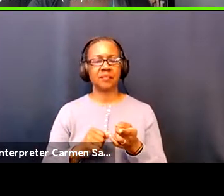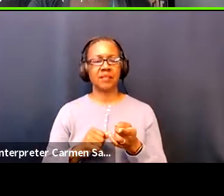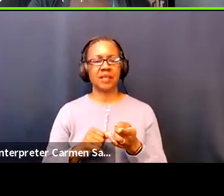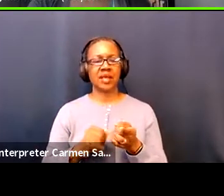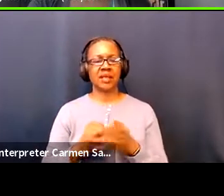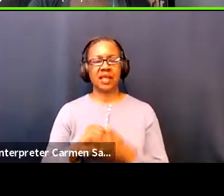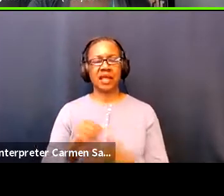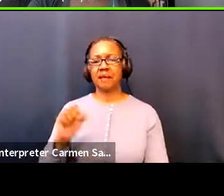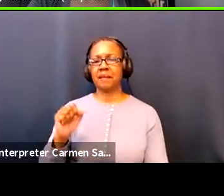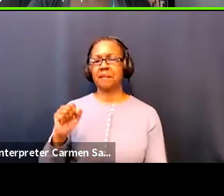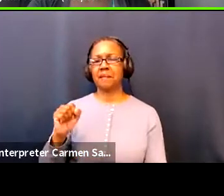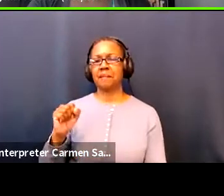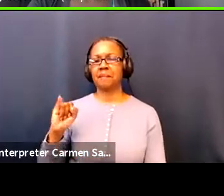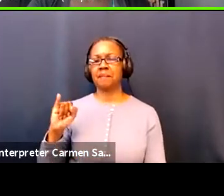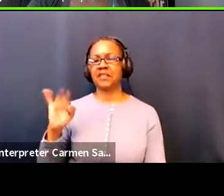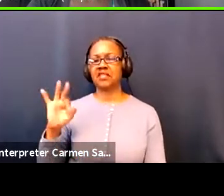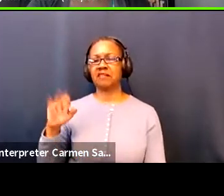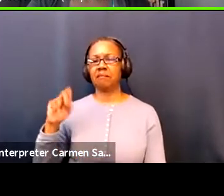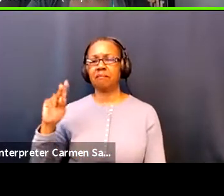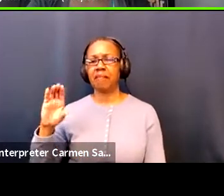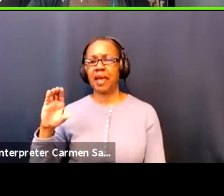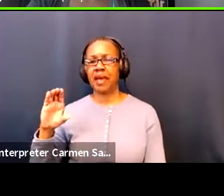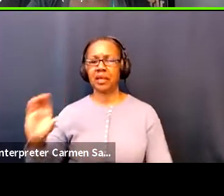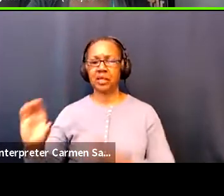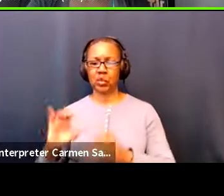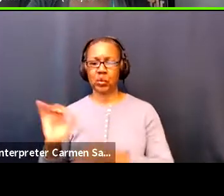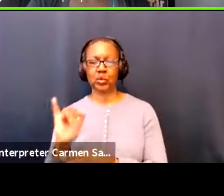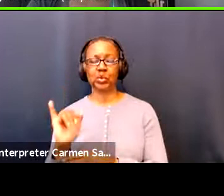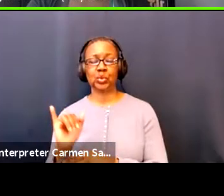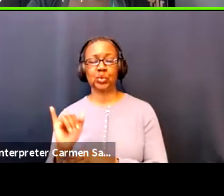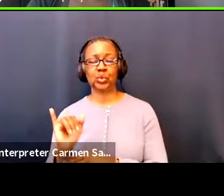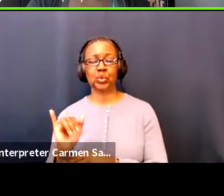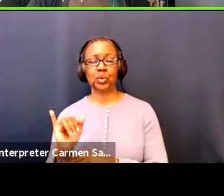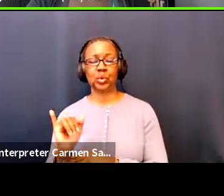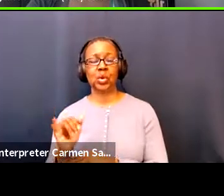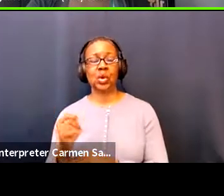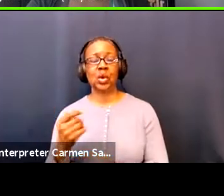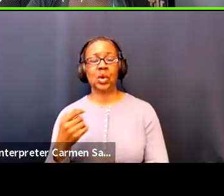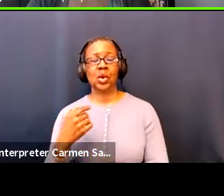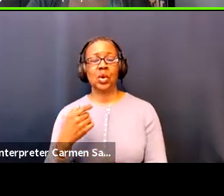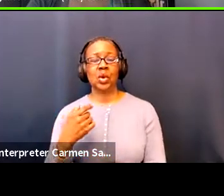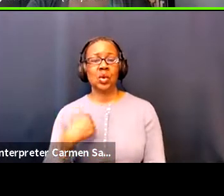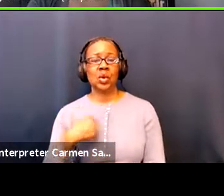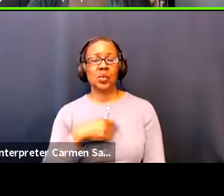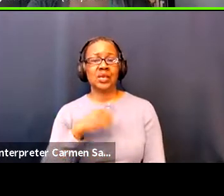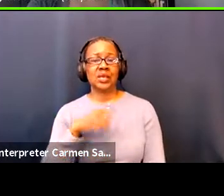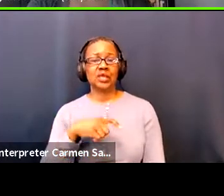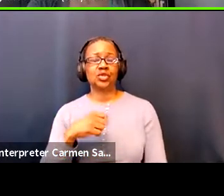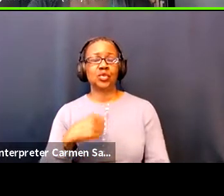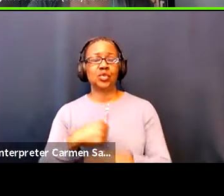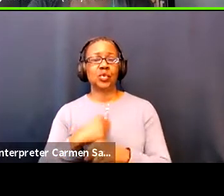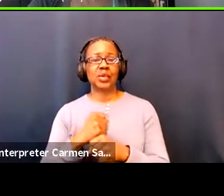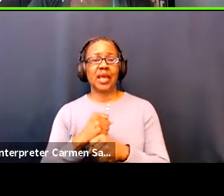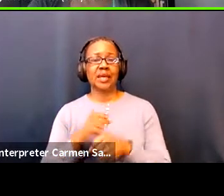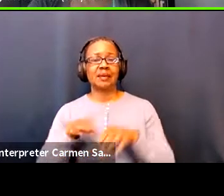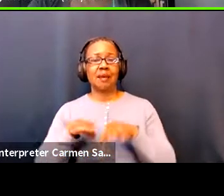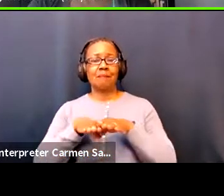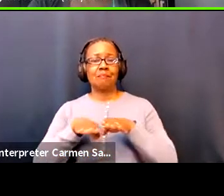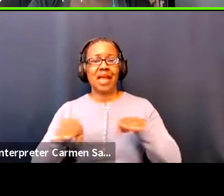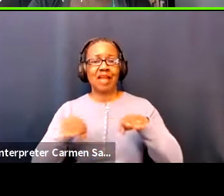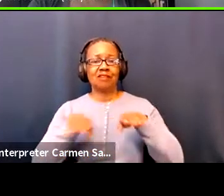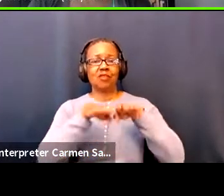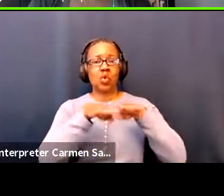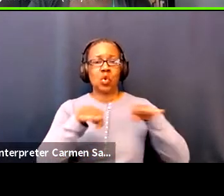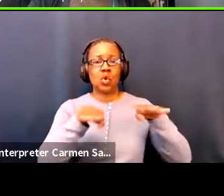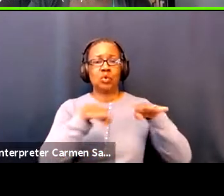CIFPAC is also doing, right? And so we need to create platforms,